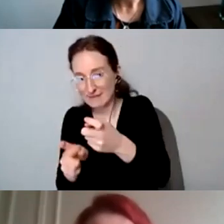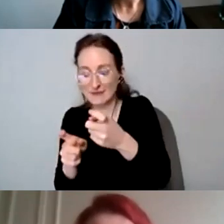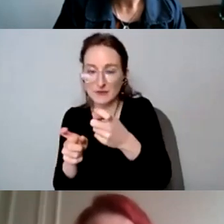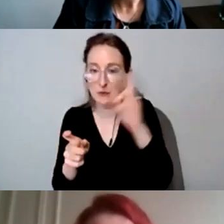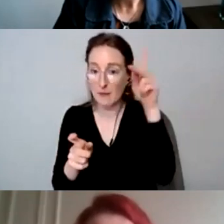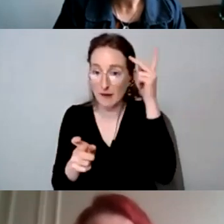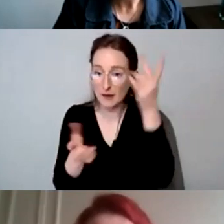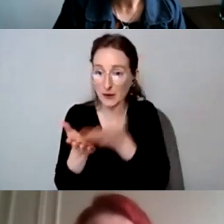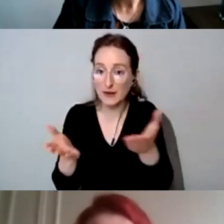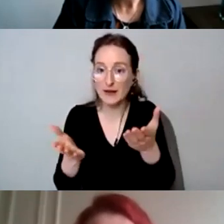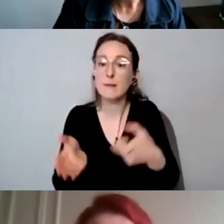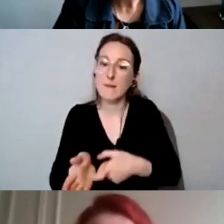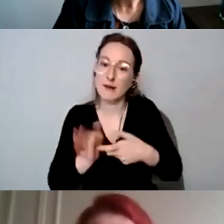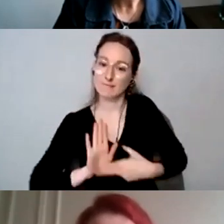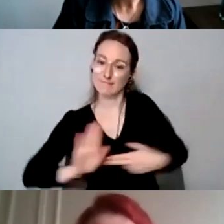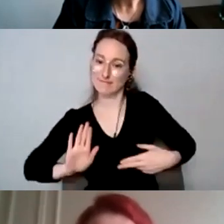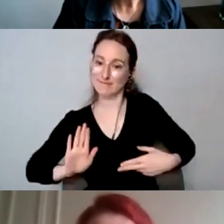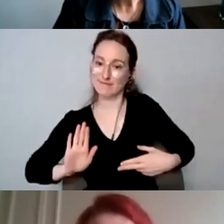NGOs